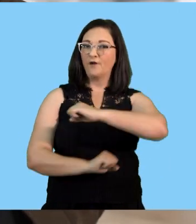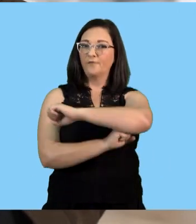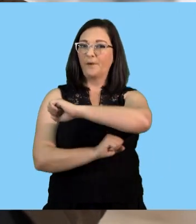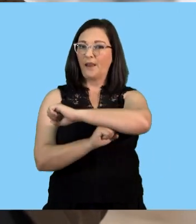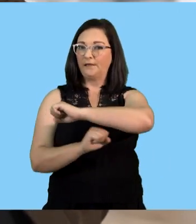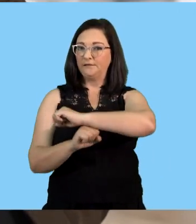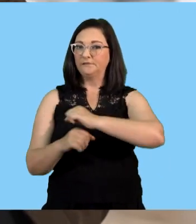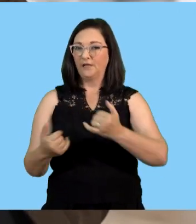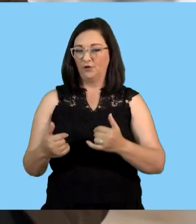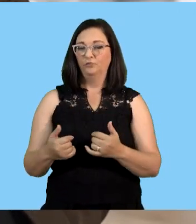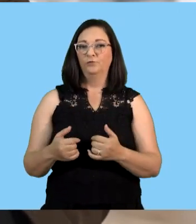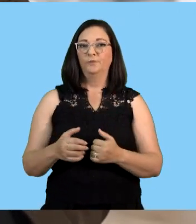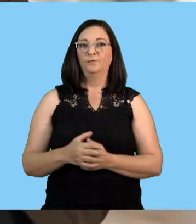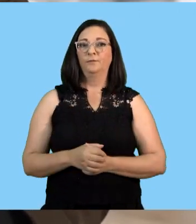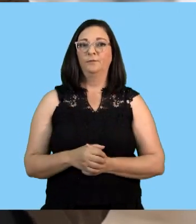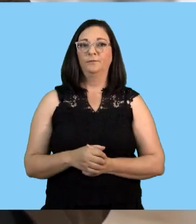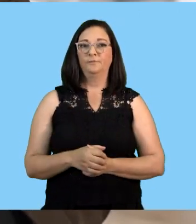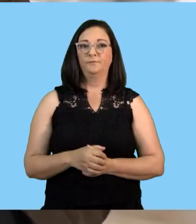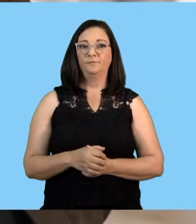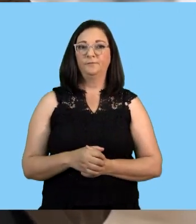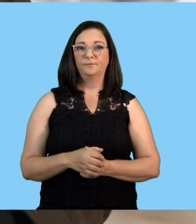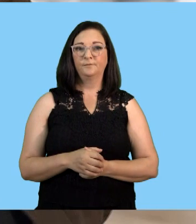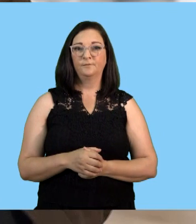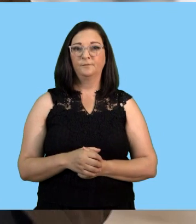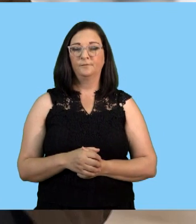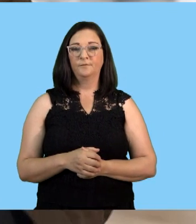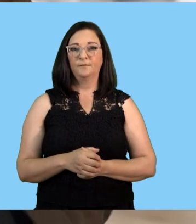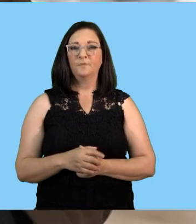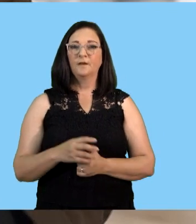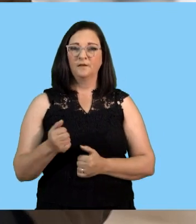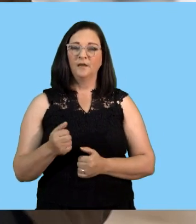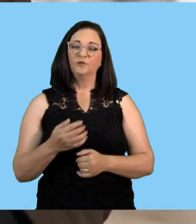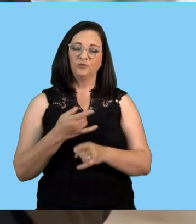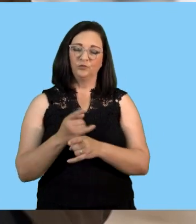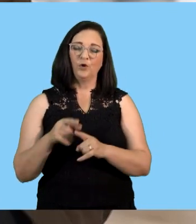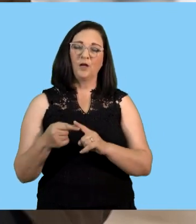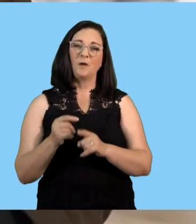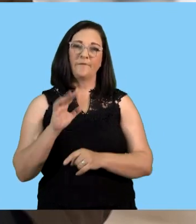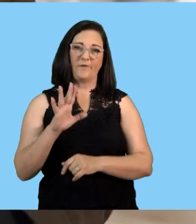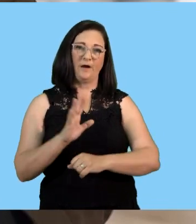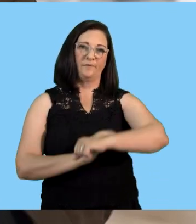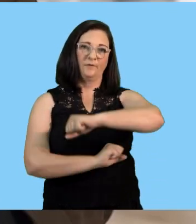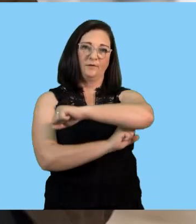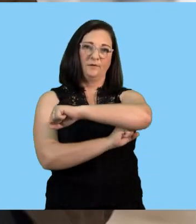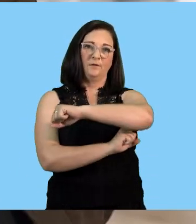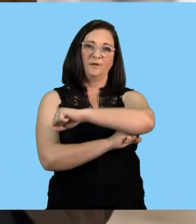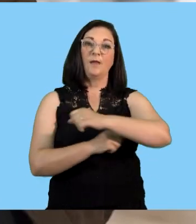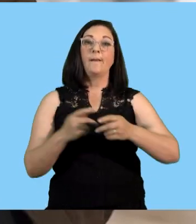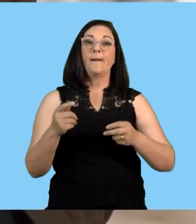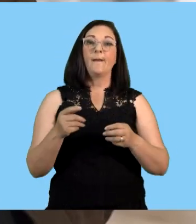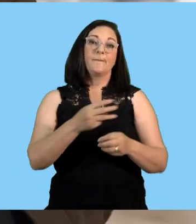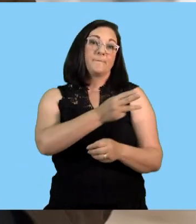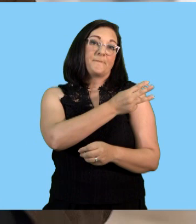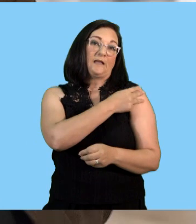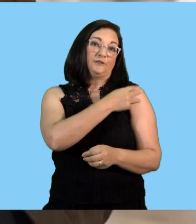the first pillar, okay, now we've got Let's outline them. Let's list them. We're looking at